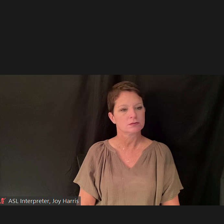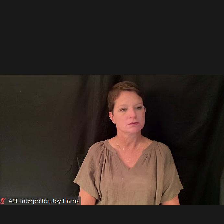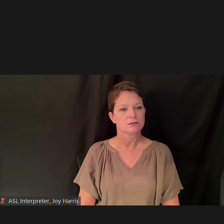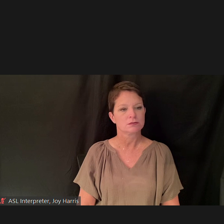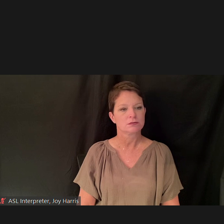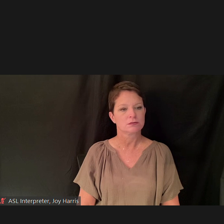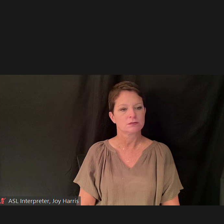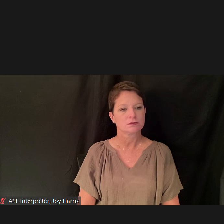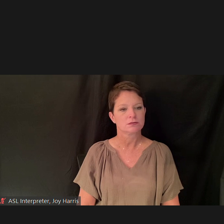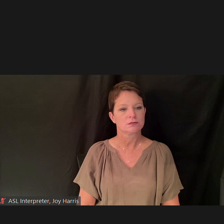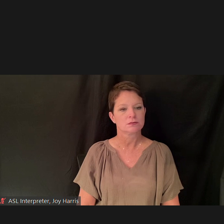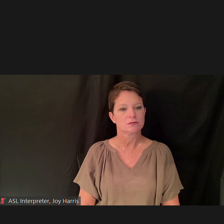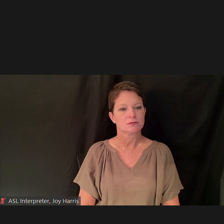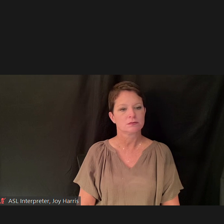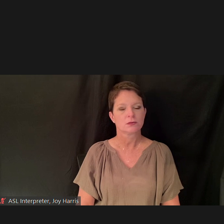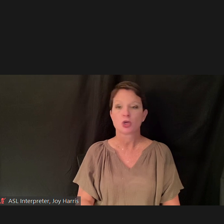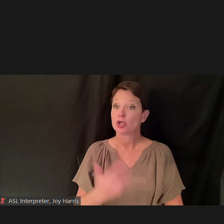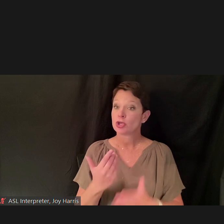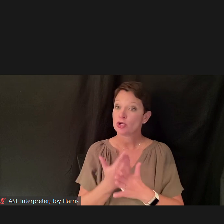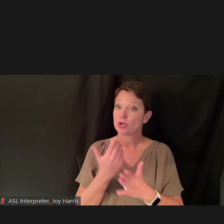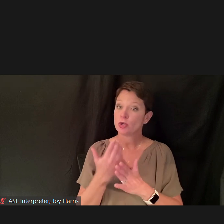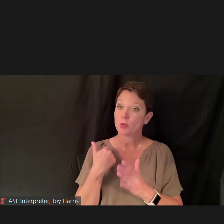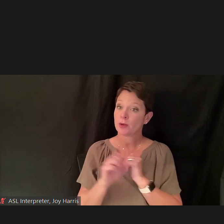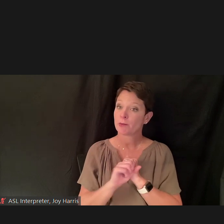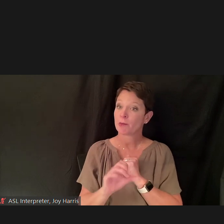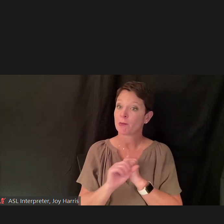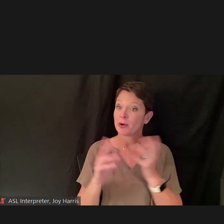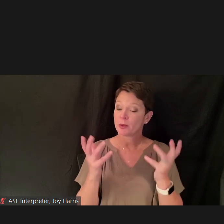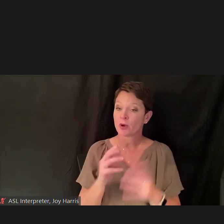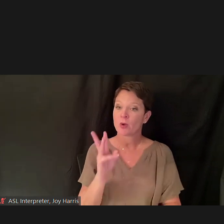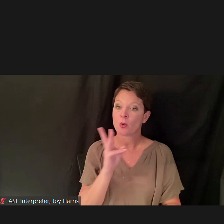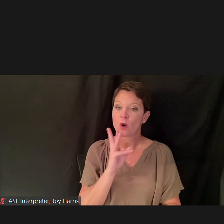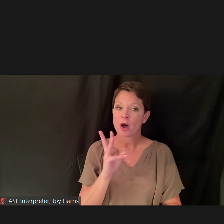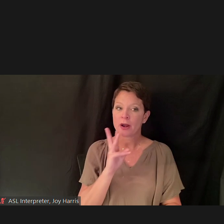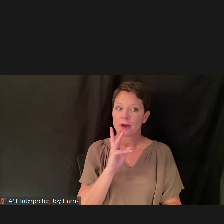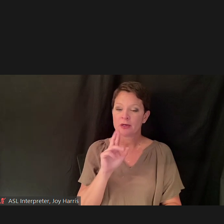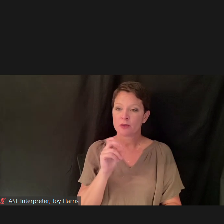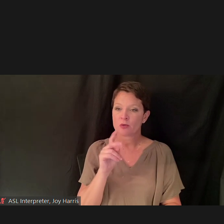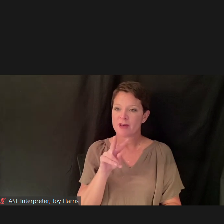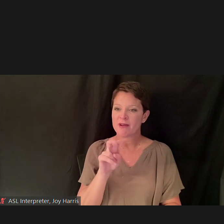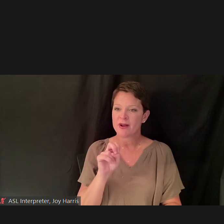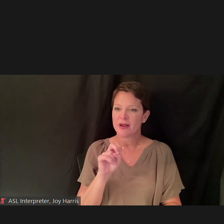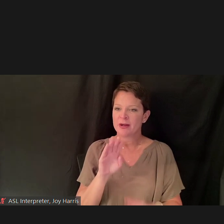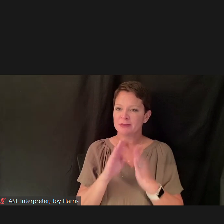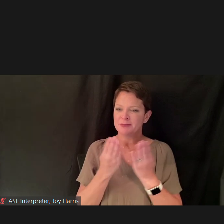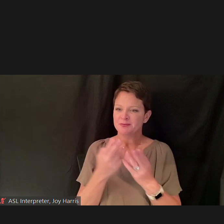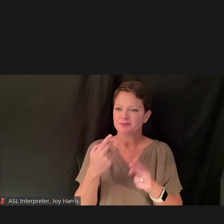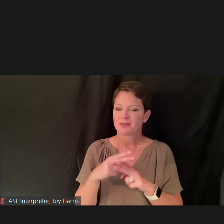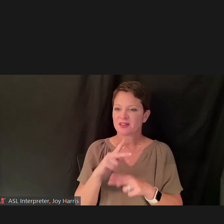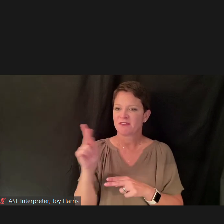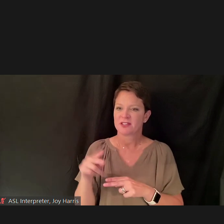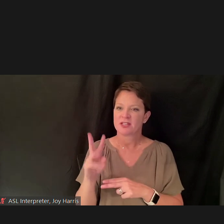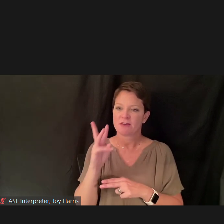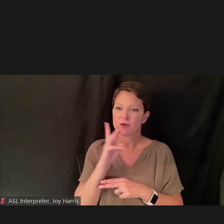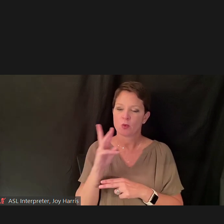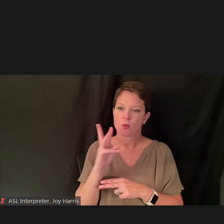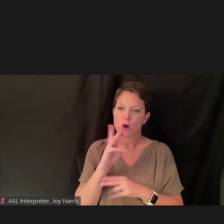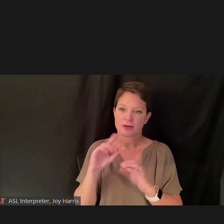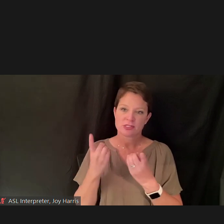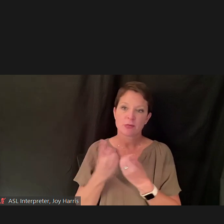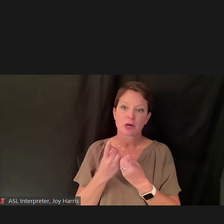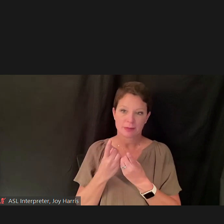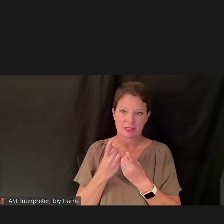Something new that we're promoting is the Water Revenue Bureau. Algo The que estamos Philadelphia Water Revenue promoviendo